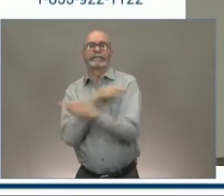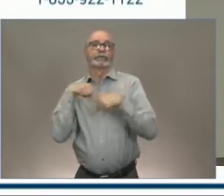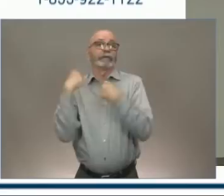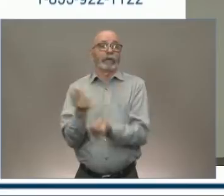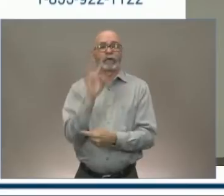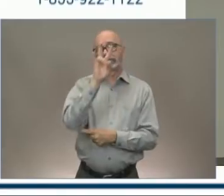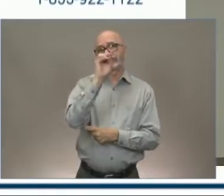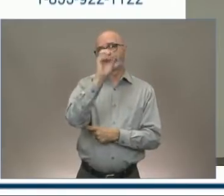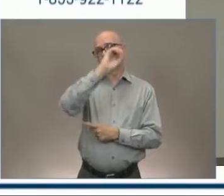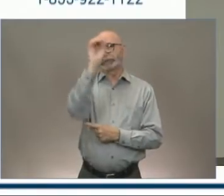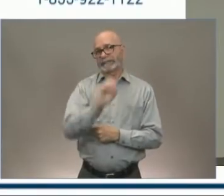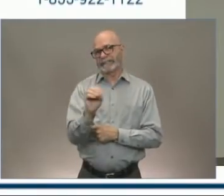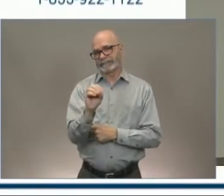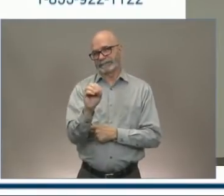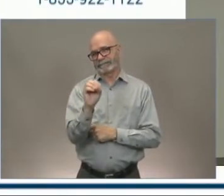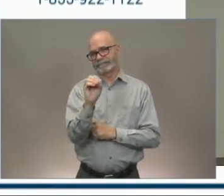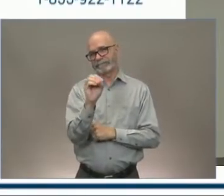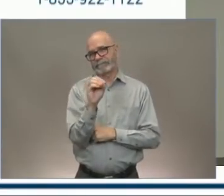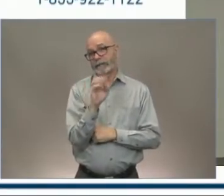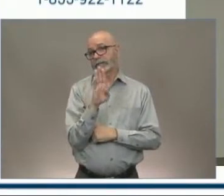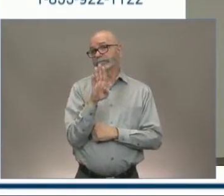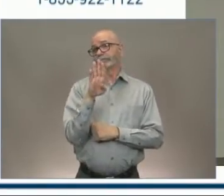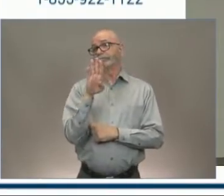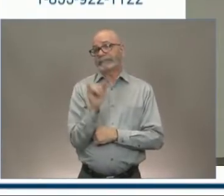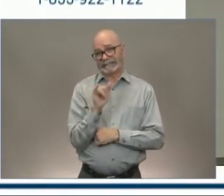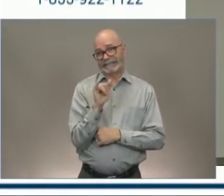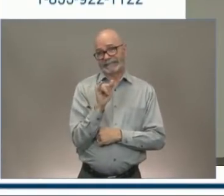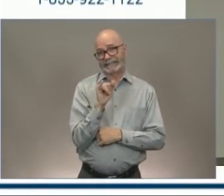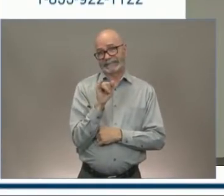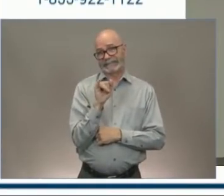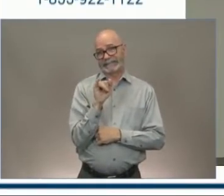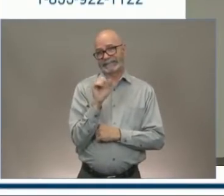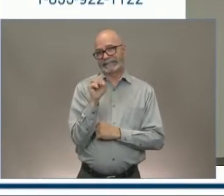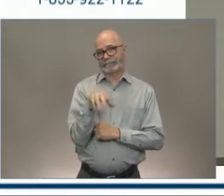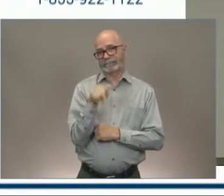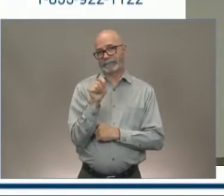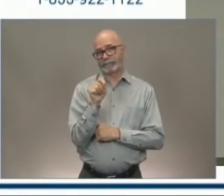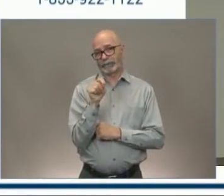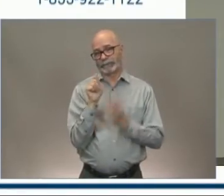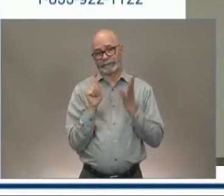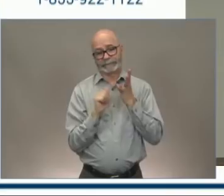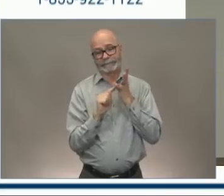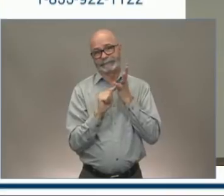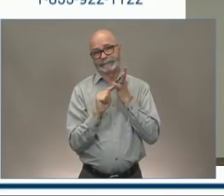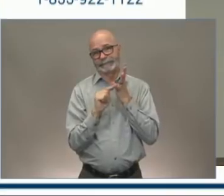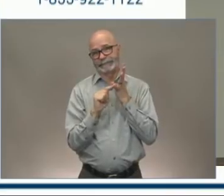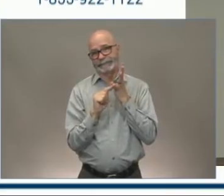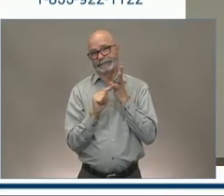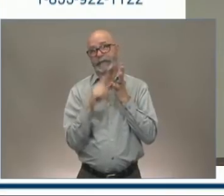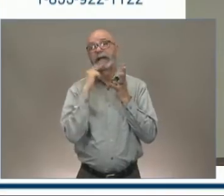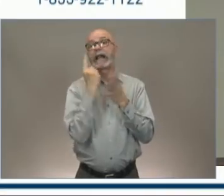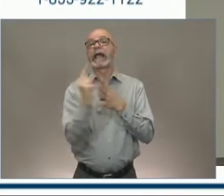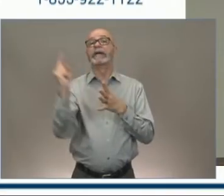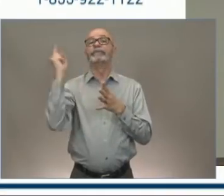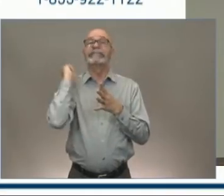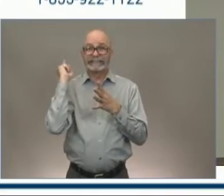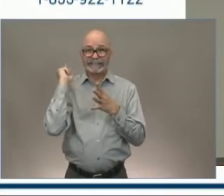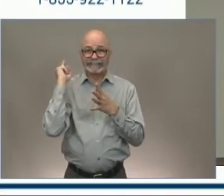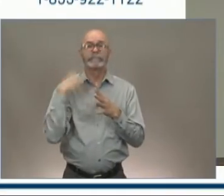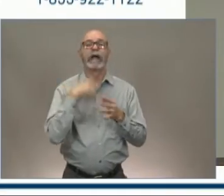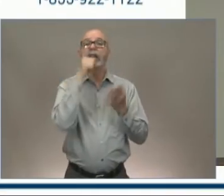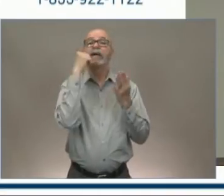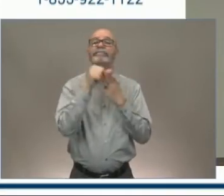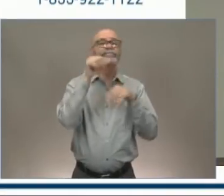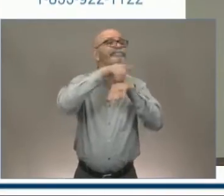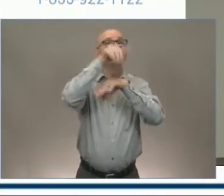Scotians by the end of September. Last week, we started sending letters to about 4,500 Nova Scotians over the age of